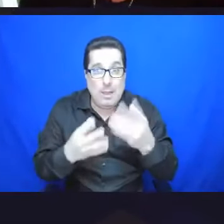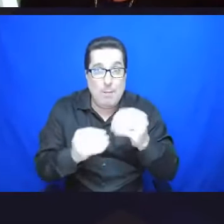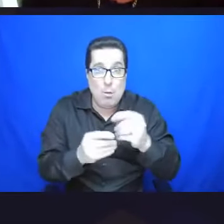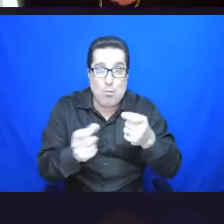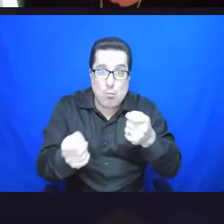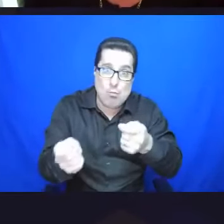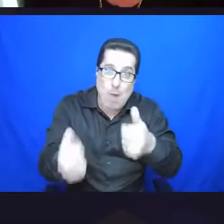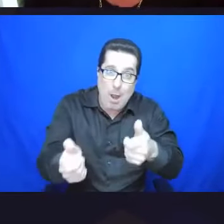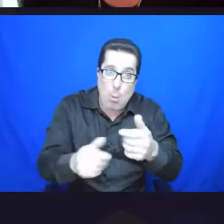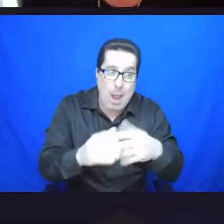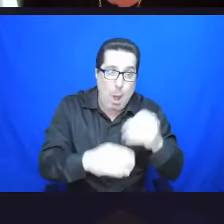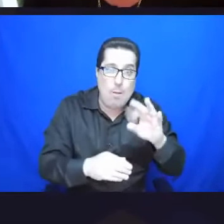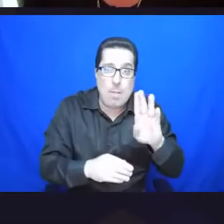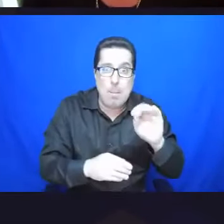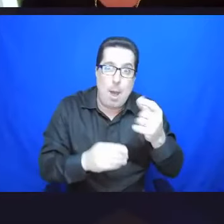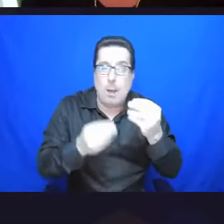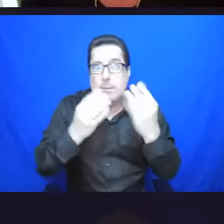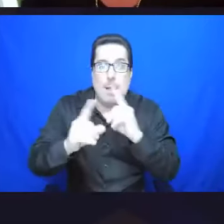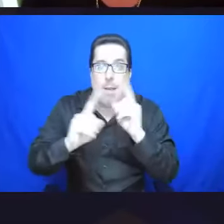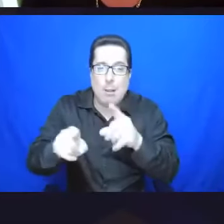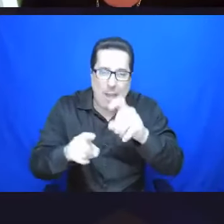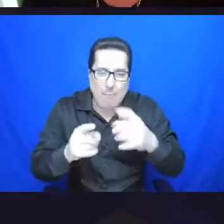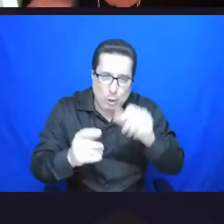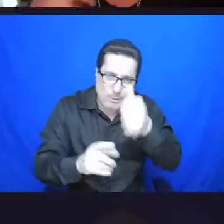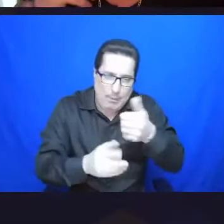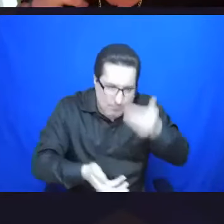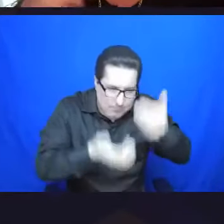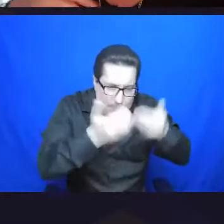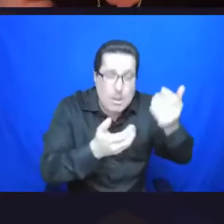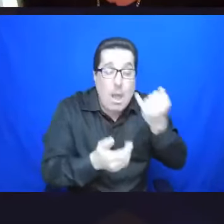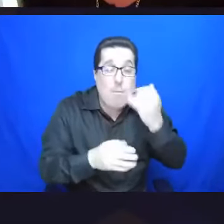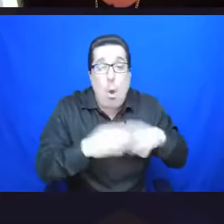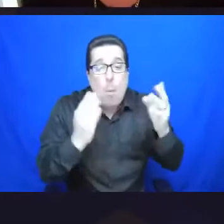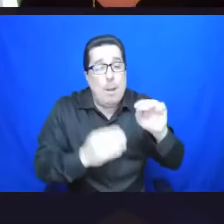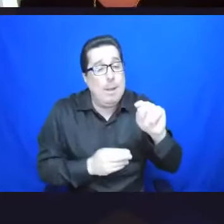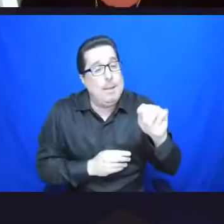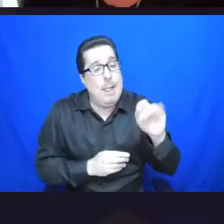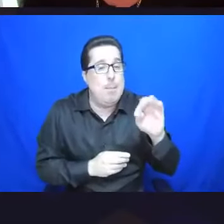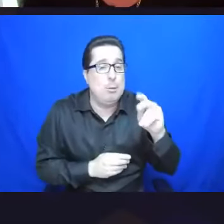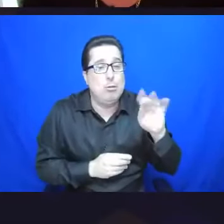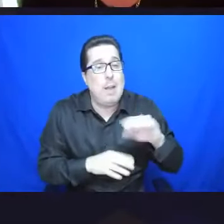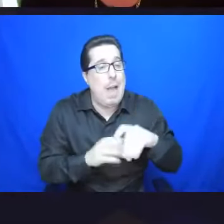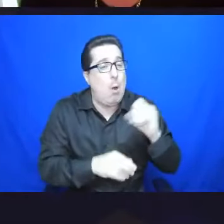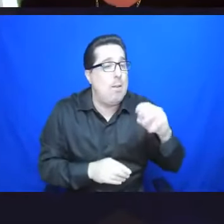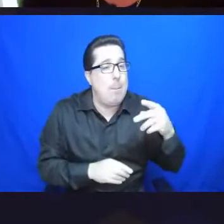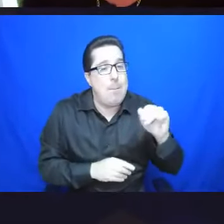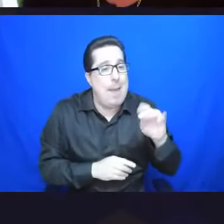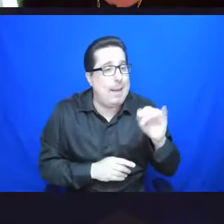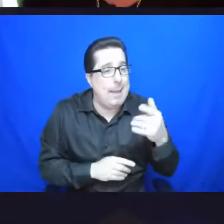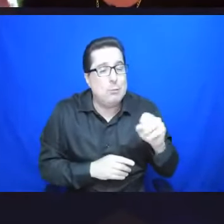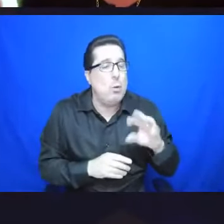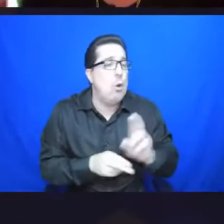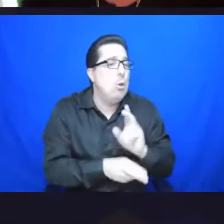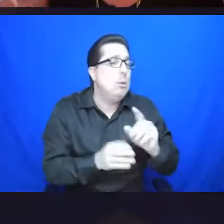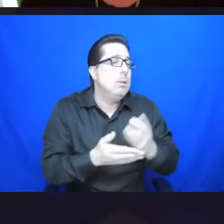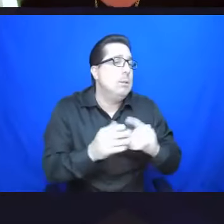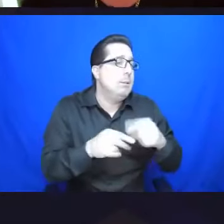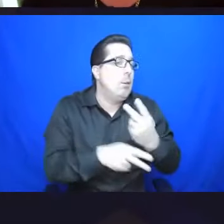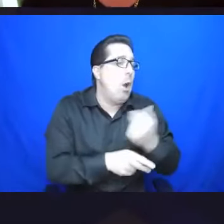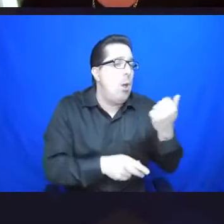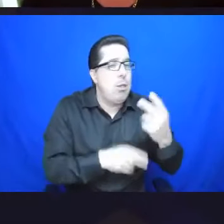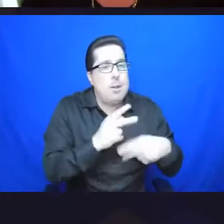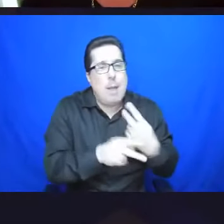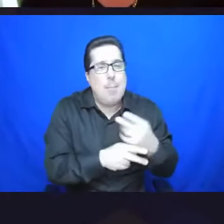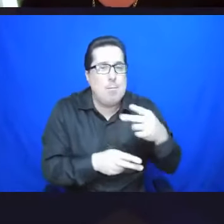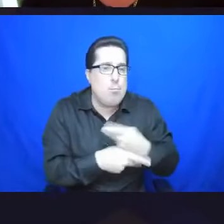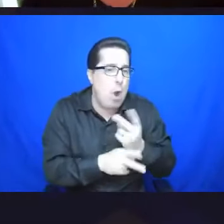So if you use something like an OpenTelemetry package, or you use a New Relic agent, or you use one of the several other products that help you do that